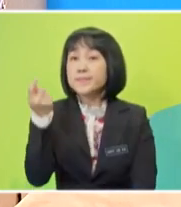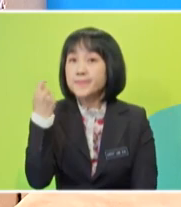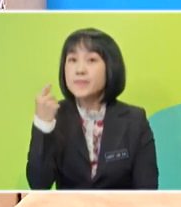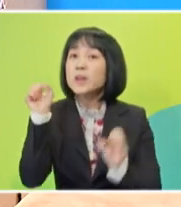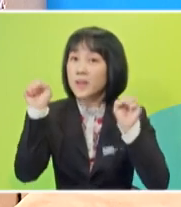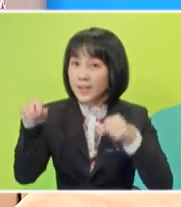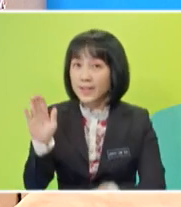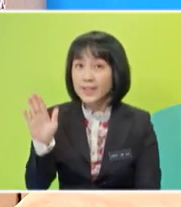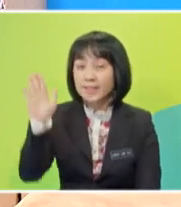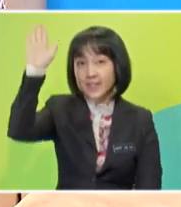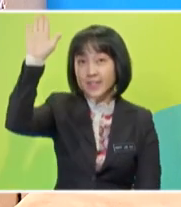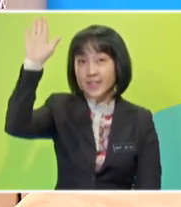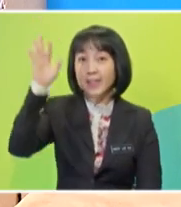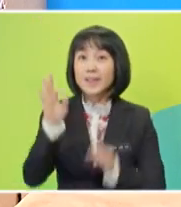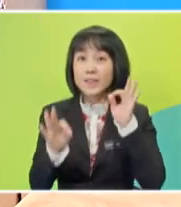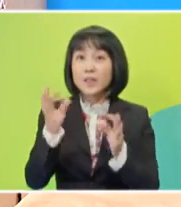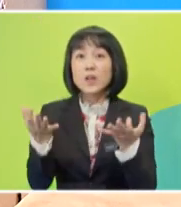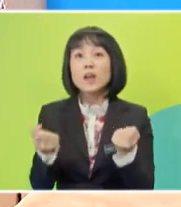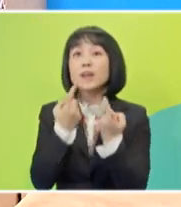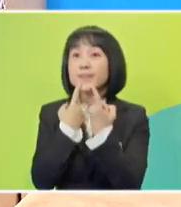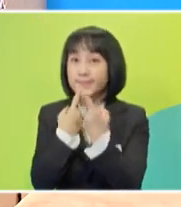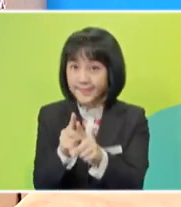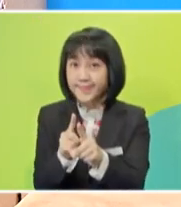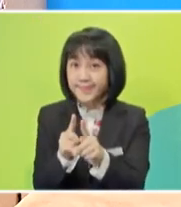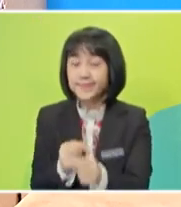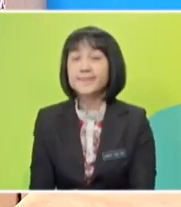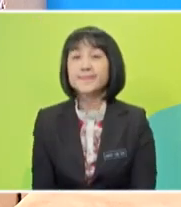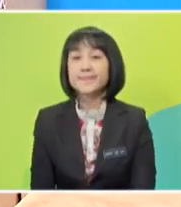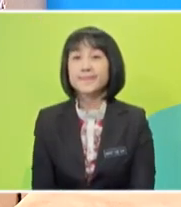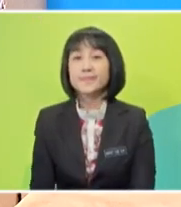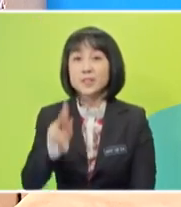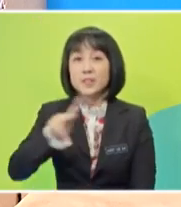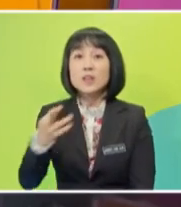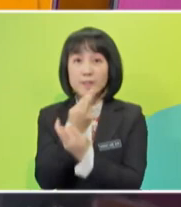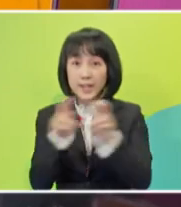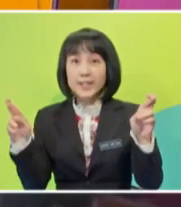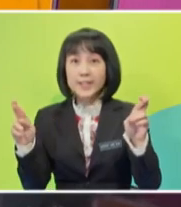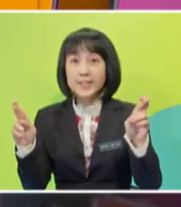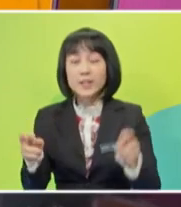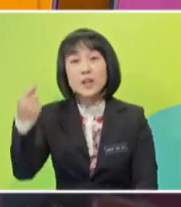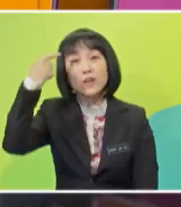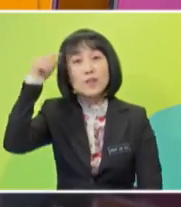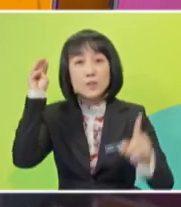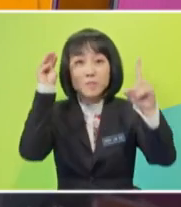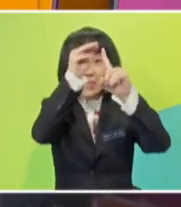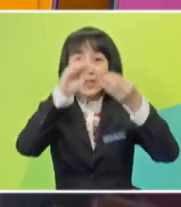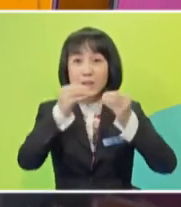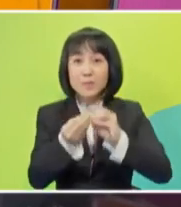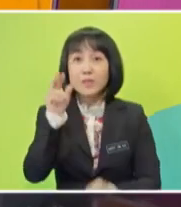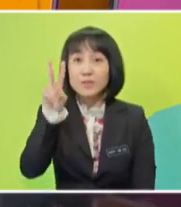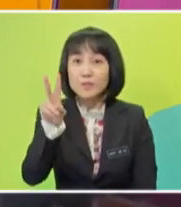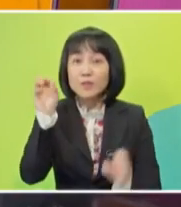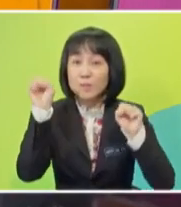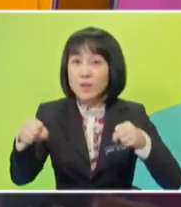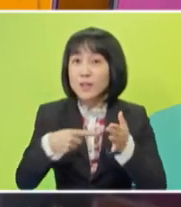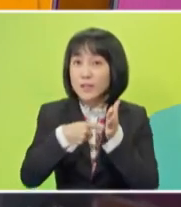your hand if you want to give me the answer. So pupils, if you are ready for mission number two, can you please give